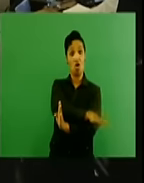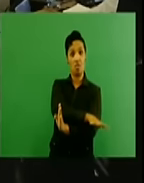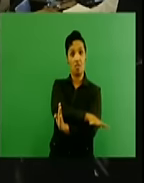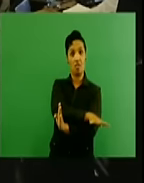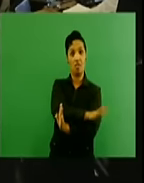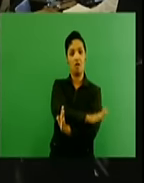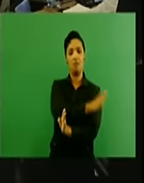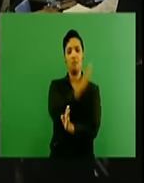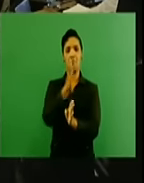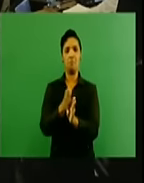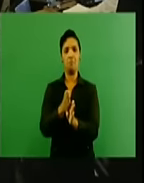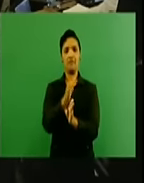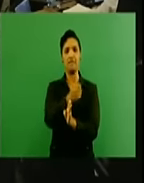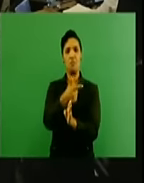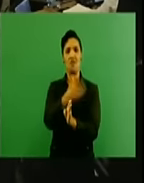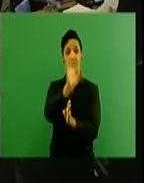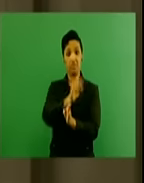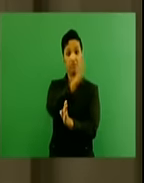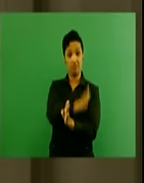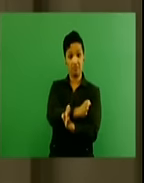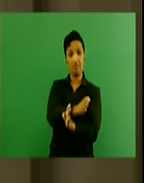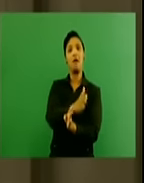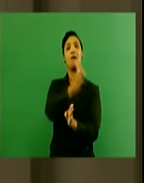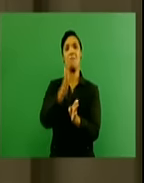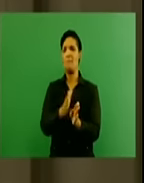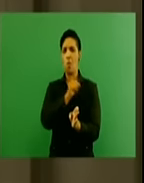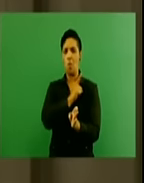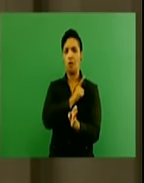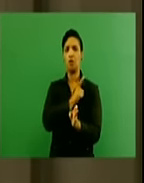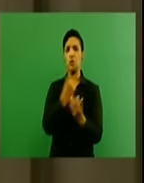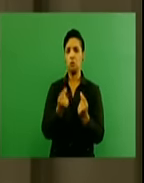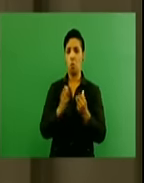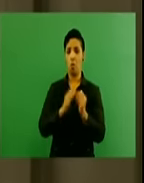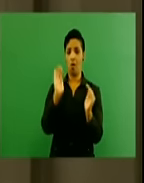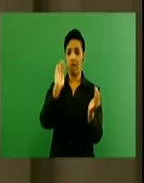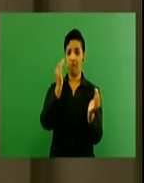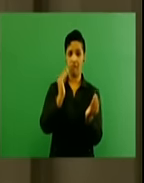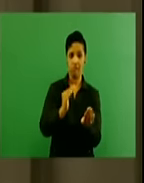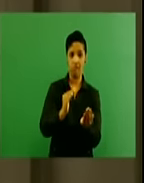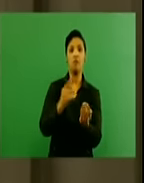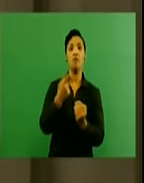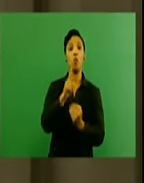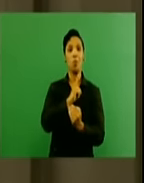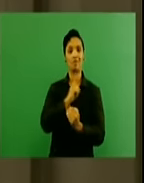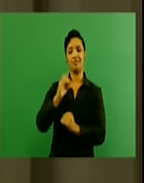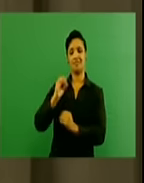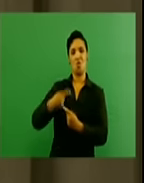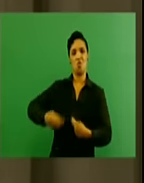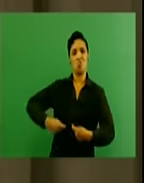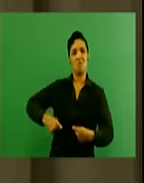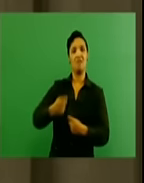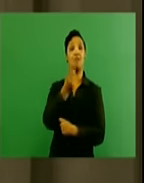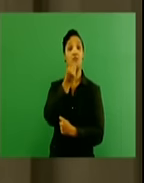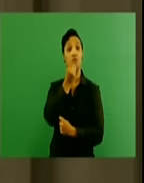to 6.5% in May, mainly due to a further moderation in price inflation of